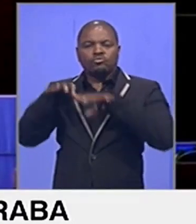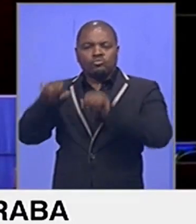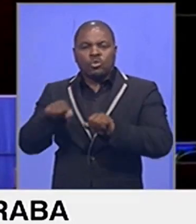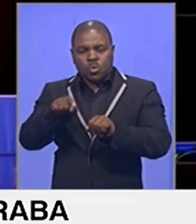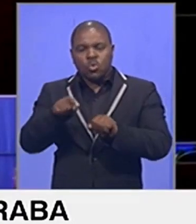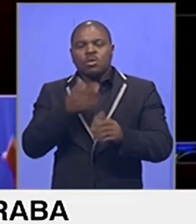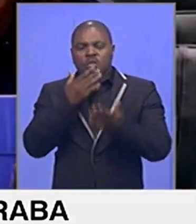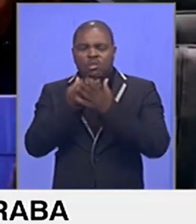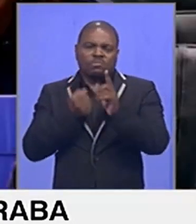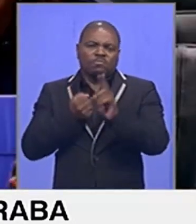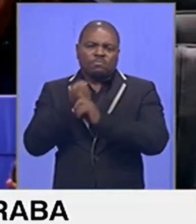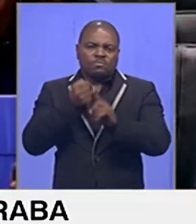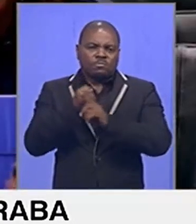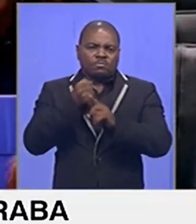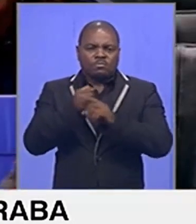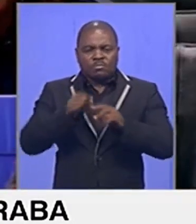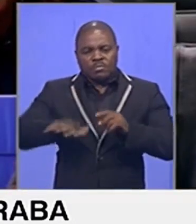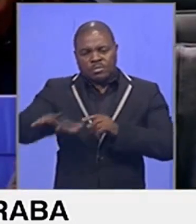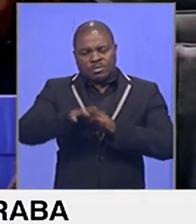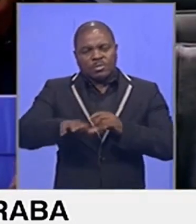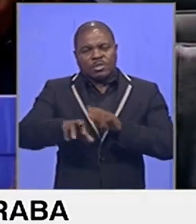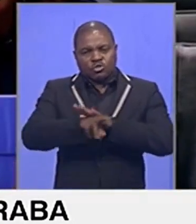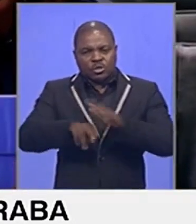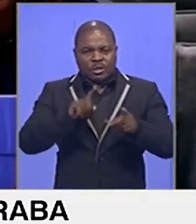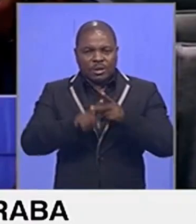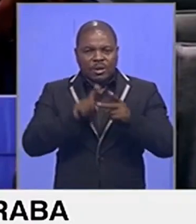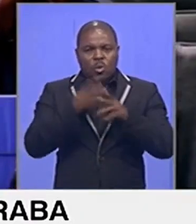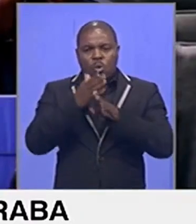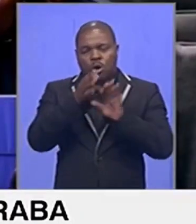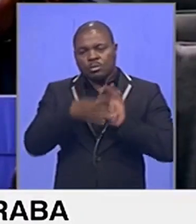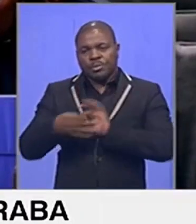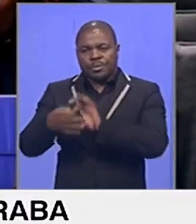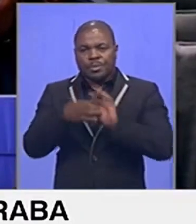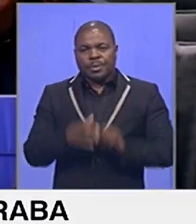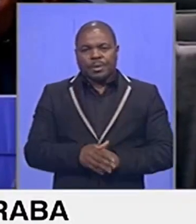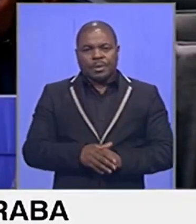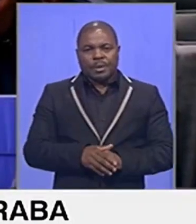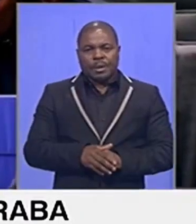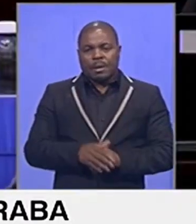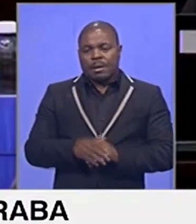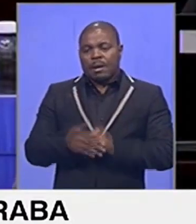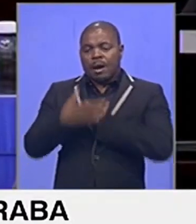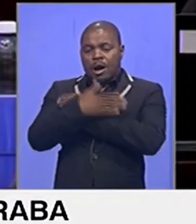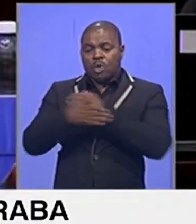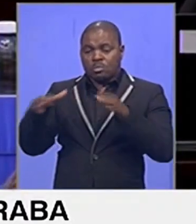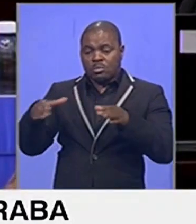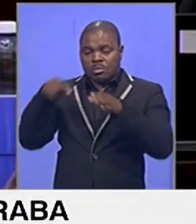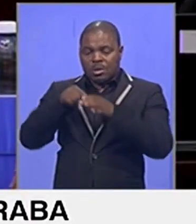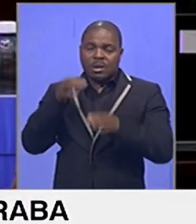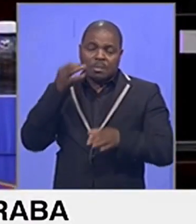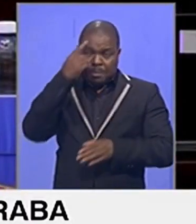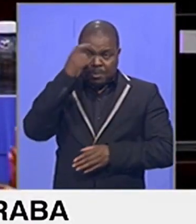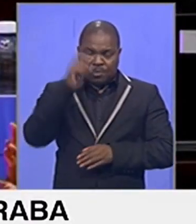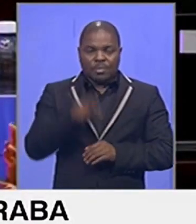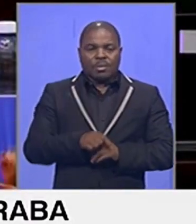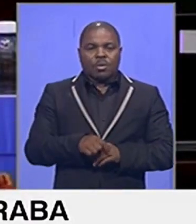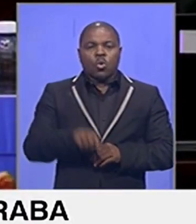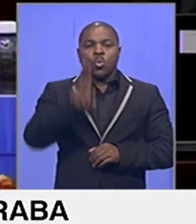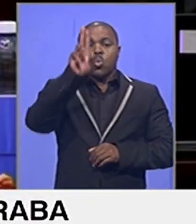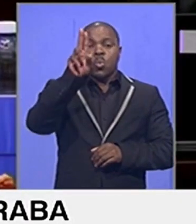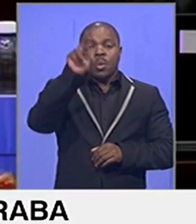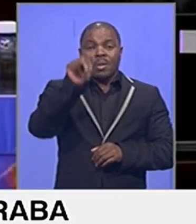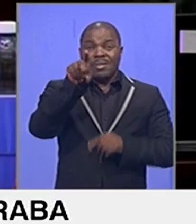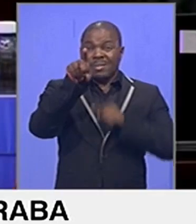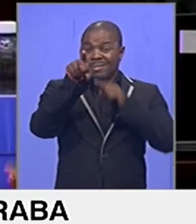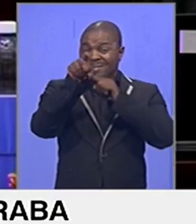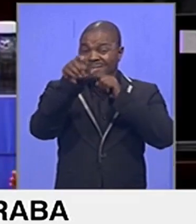le tshebedisano. The BRICS countries agree that the United Nations must remain at